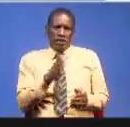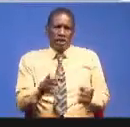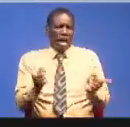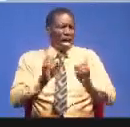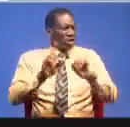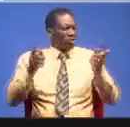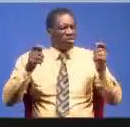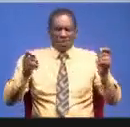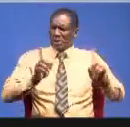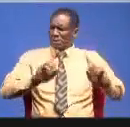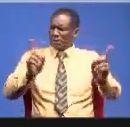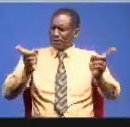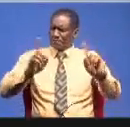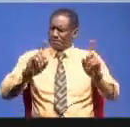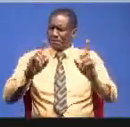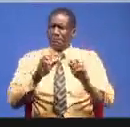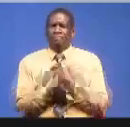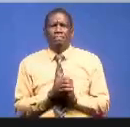on strike.